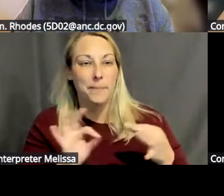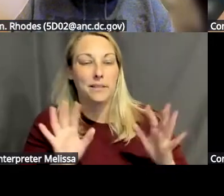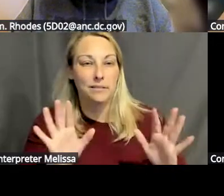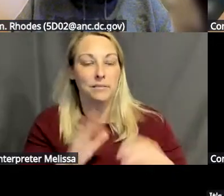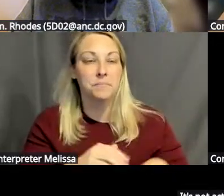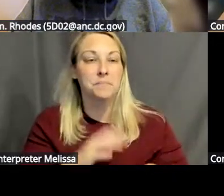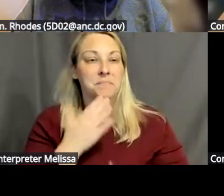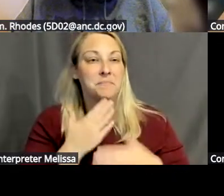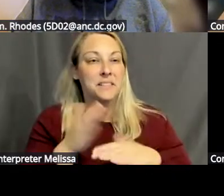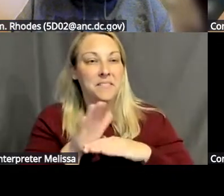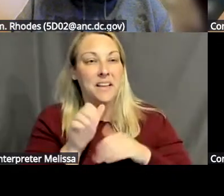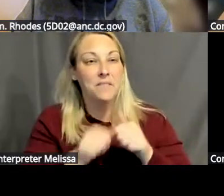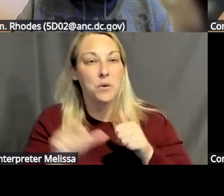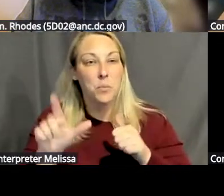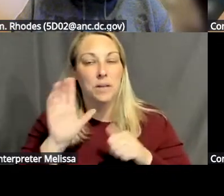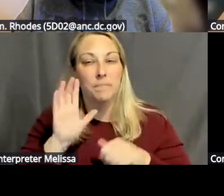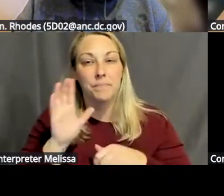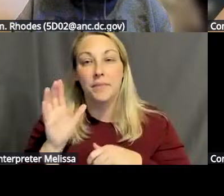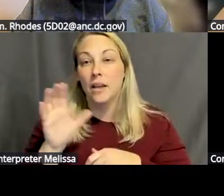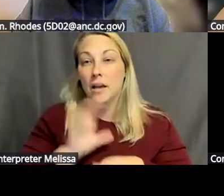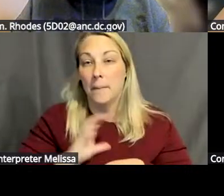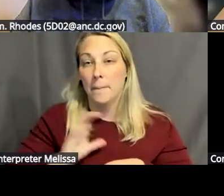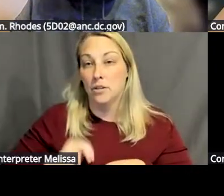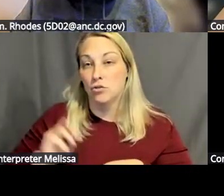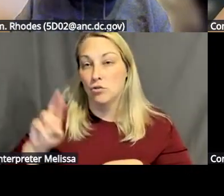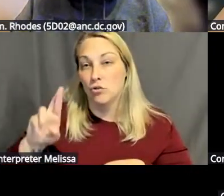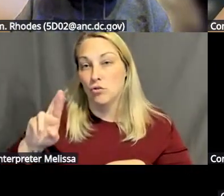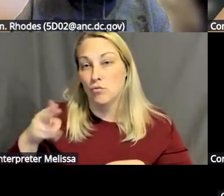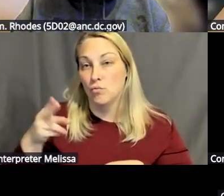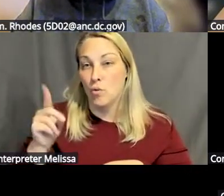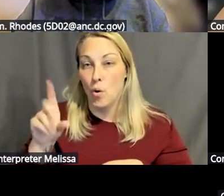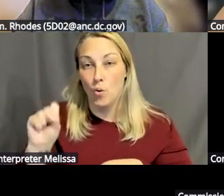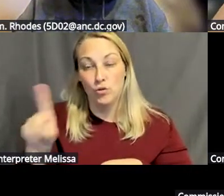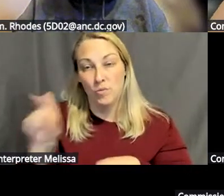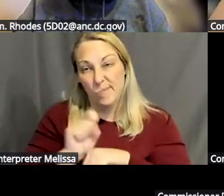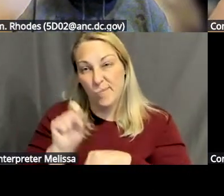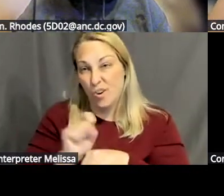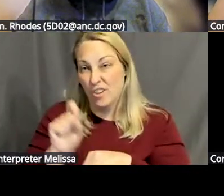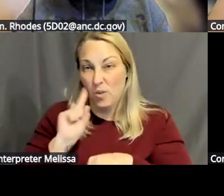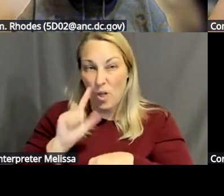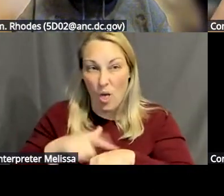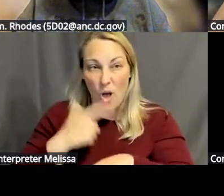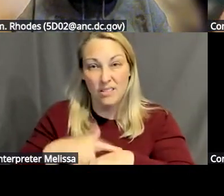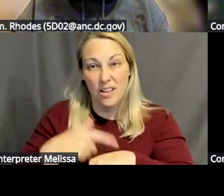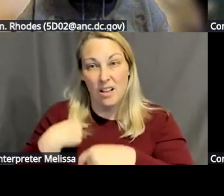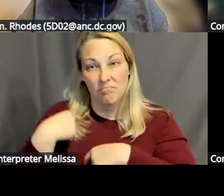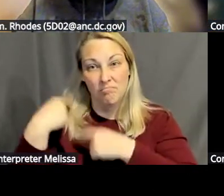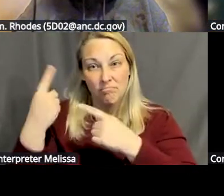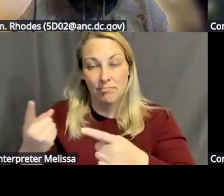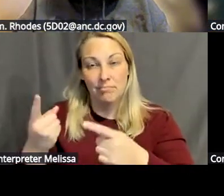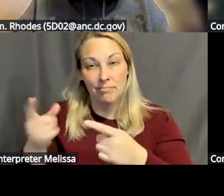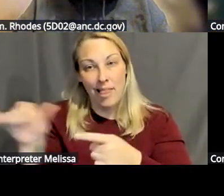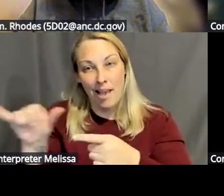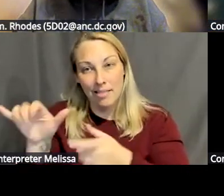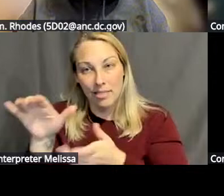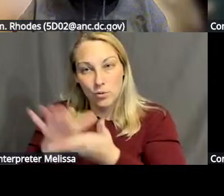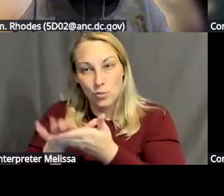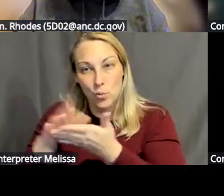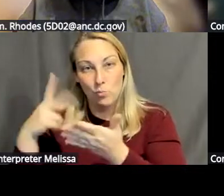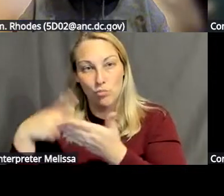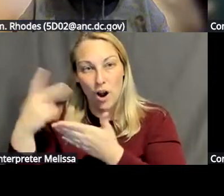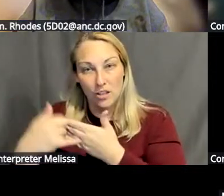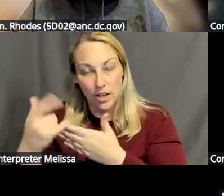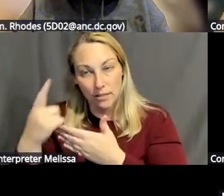comment. Commissioner Rhodes, I just want to thank you. You've been working on this for a very long time, much like the Crummell School project. That took